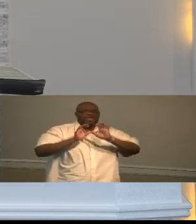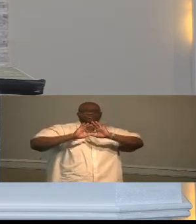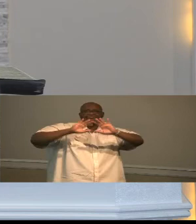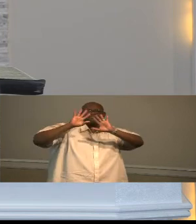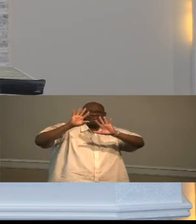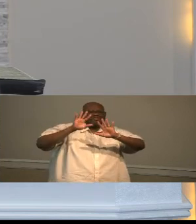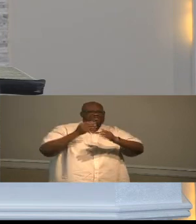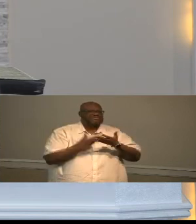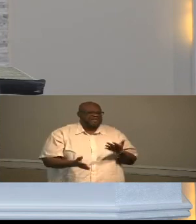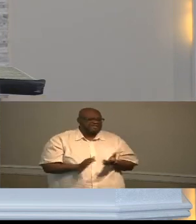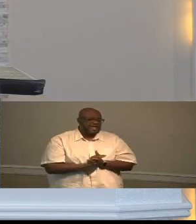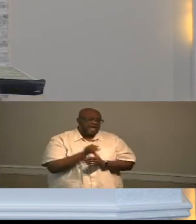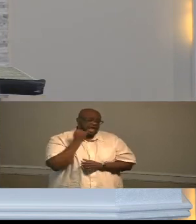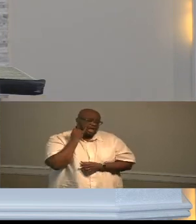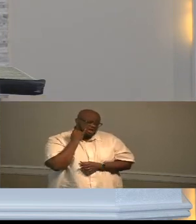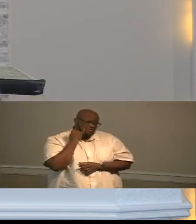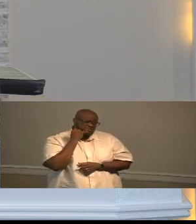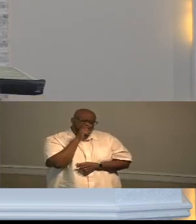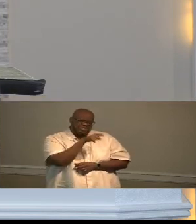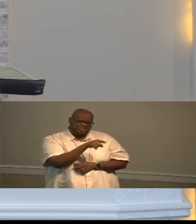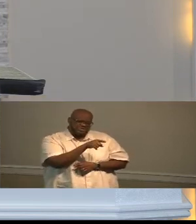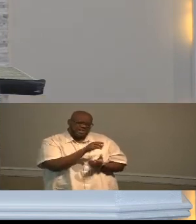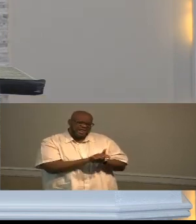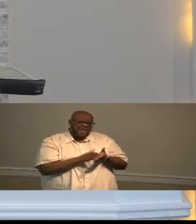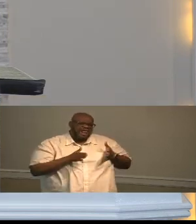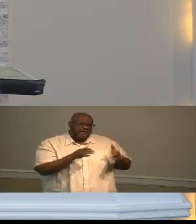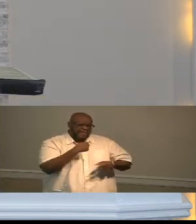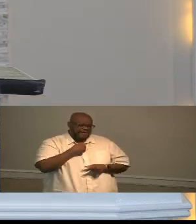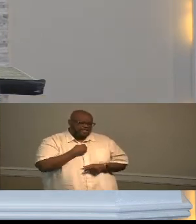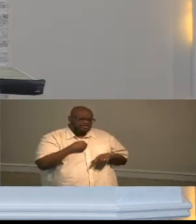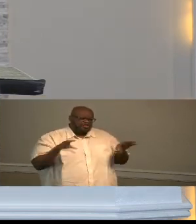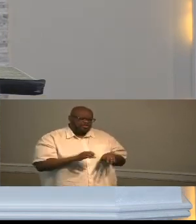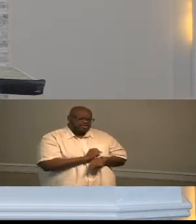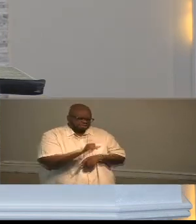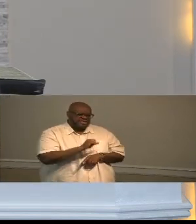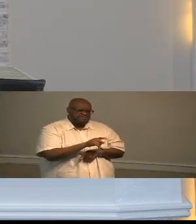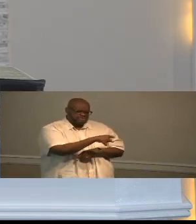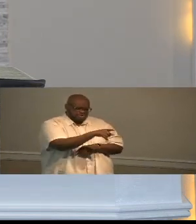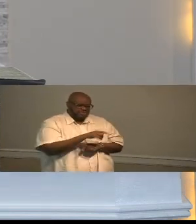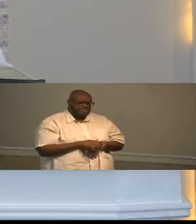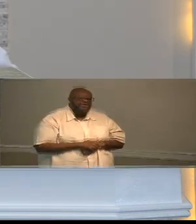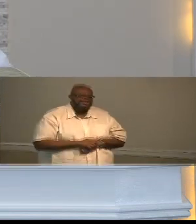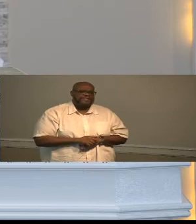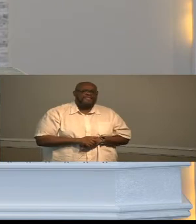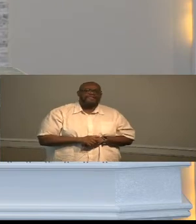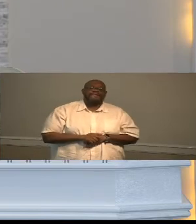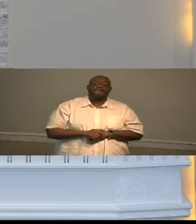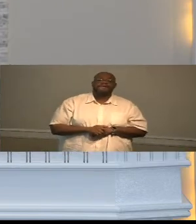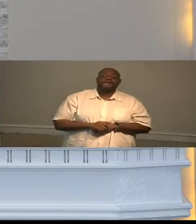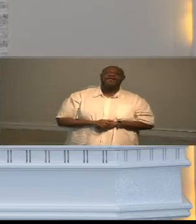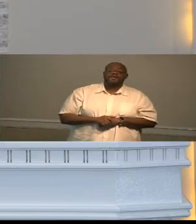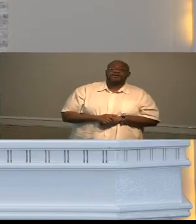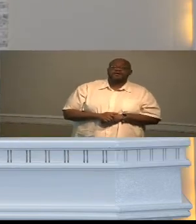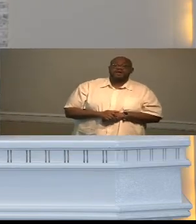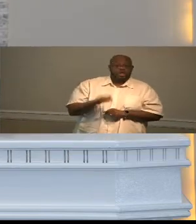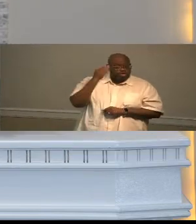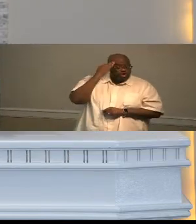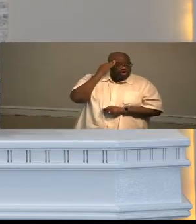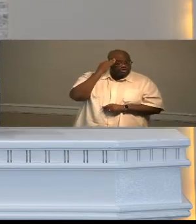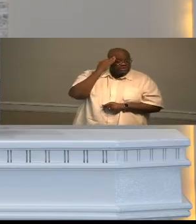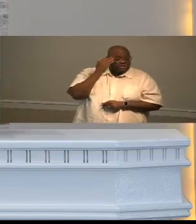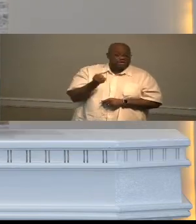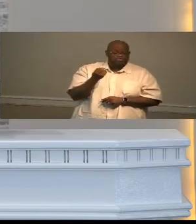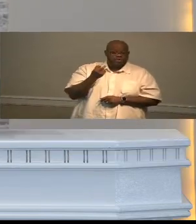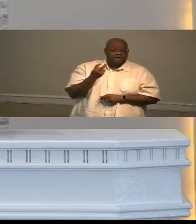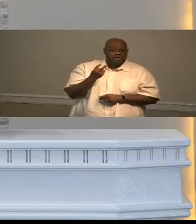extraordinary things. If it's you, allow me to do what you're doing. Now, there were 12 disciples on